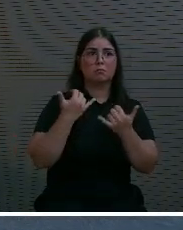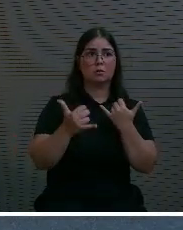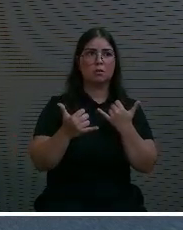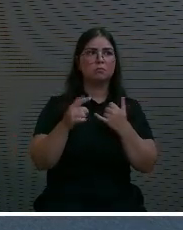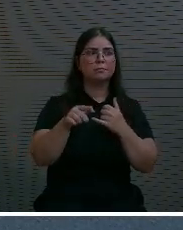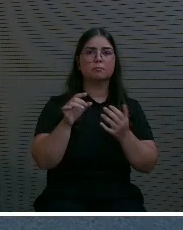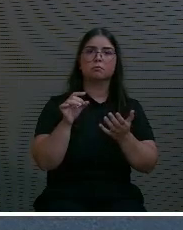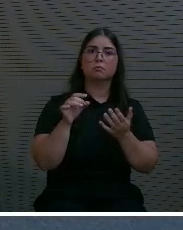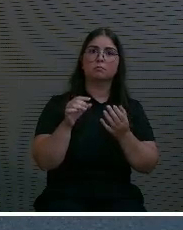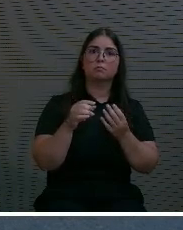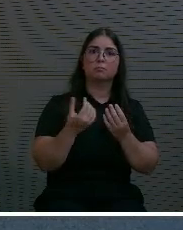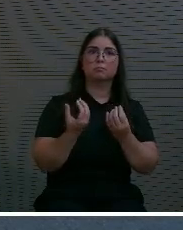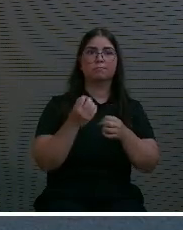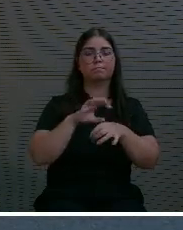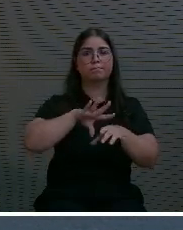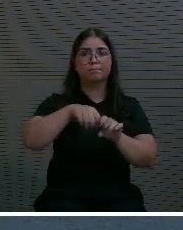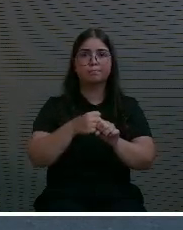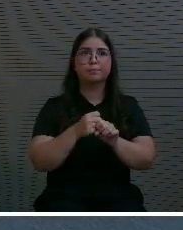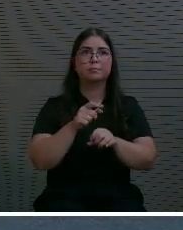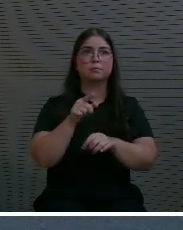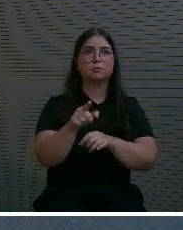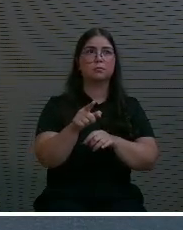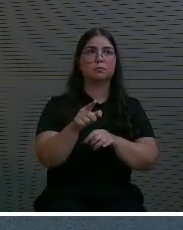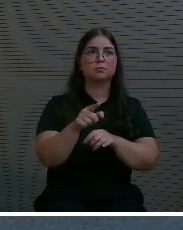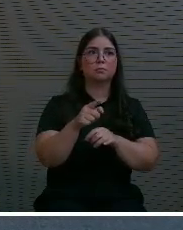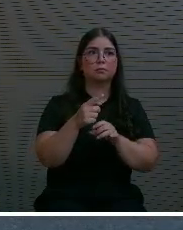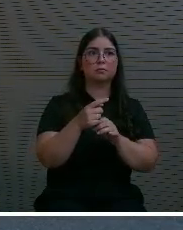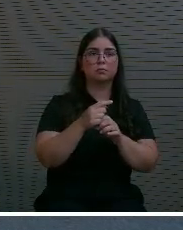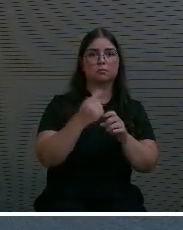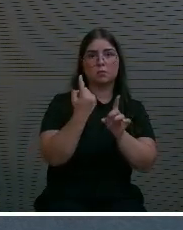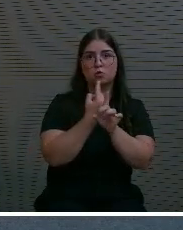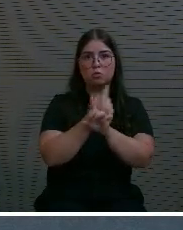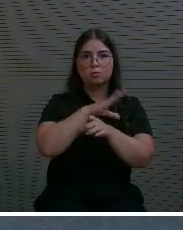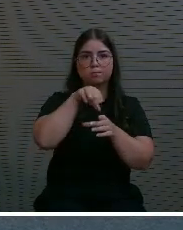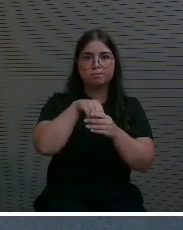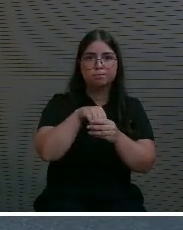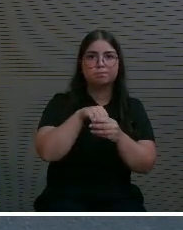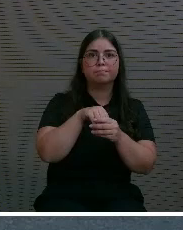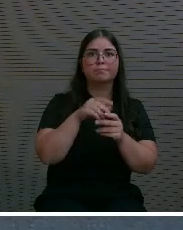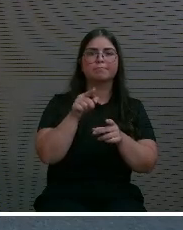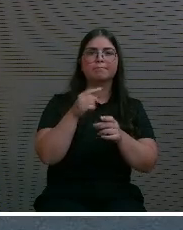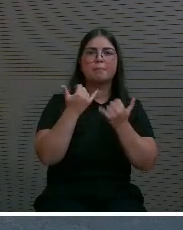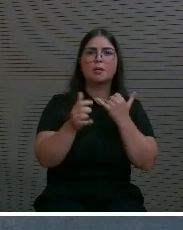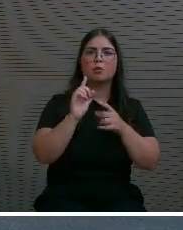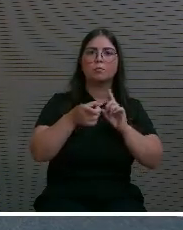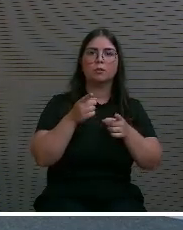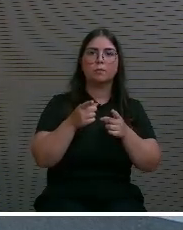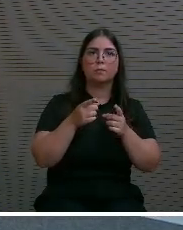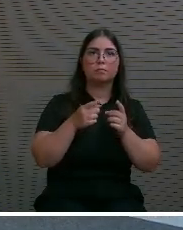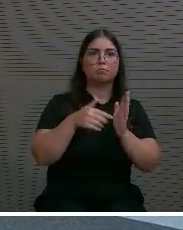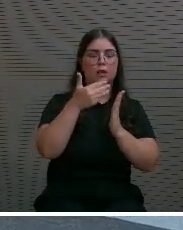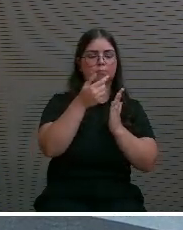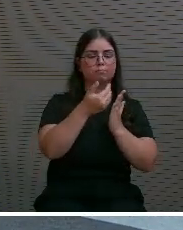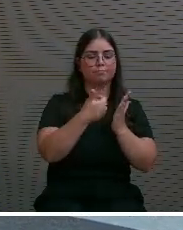of the microwave radiation. They're dangerous because the screens emit blue light, which affects